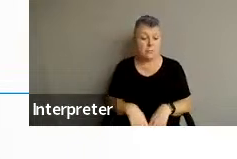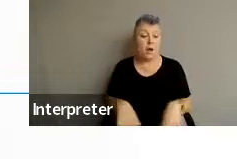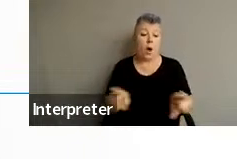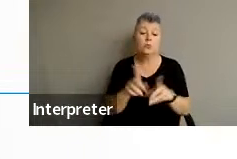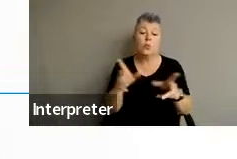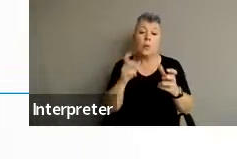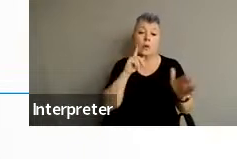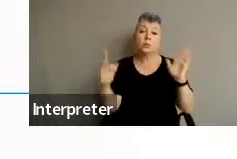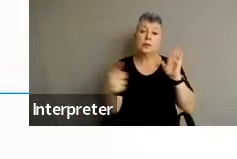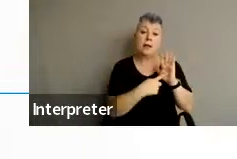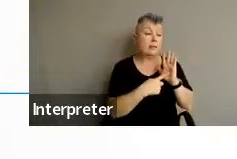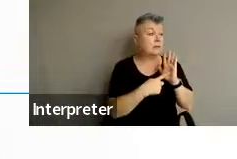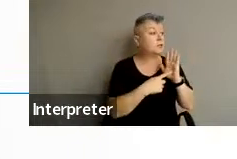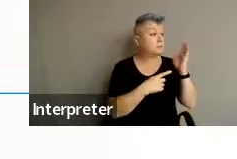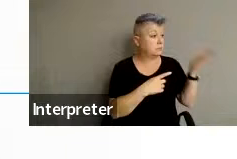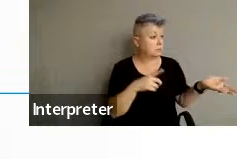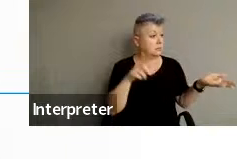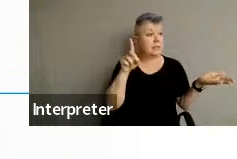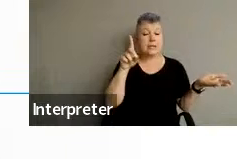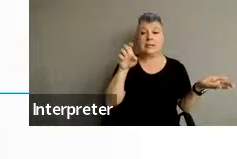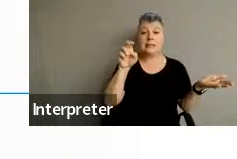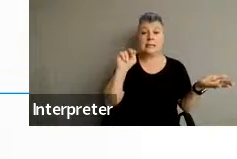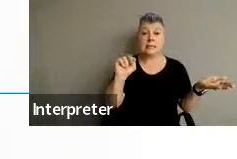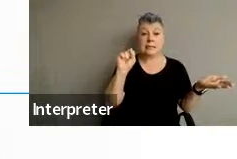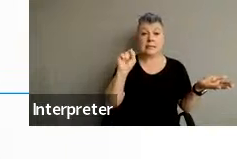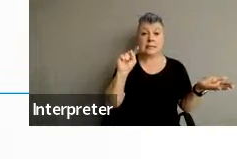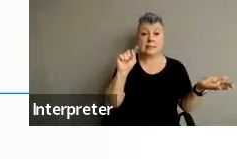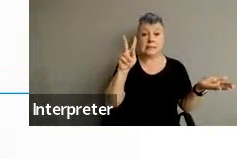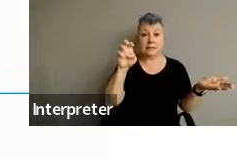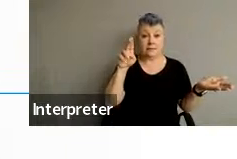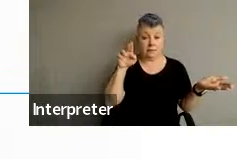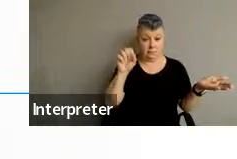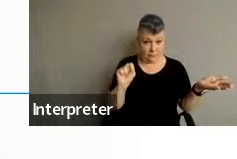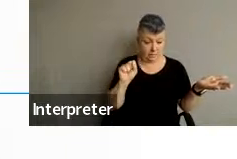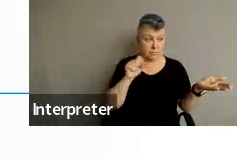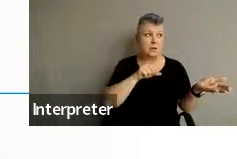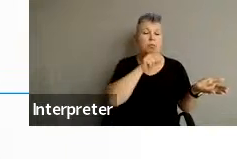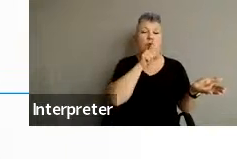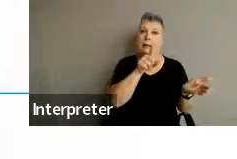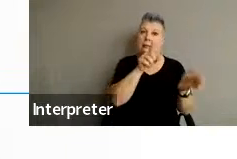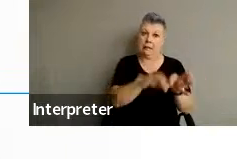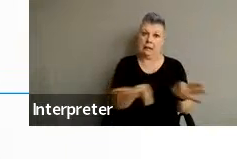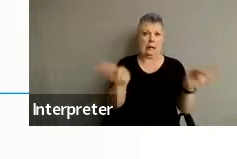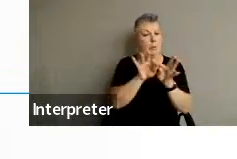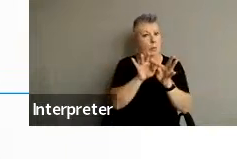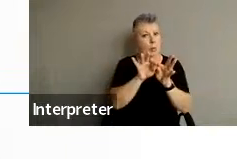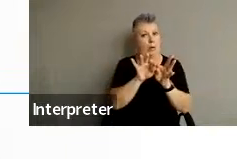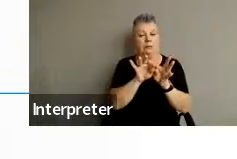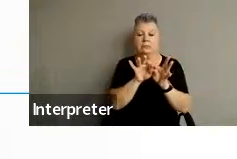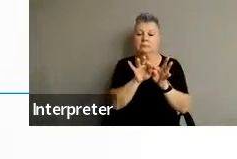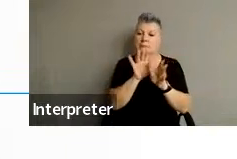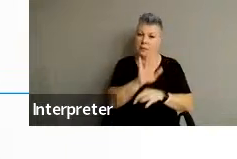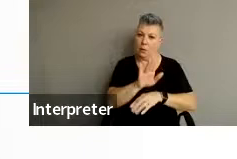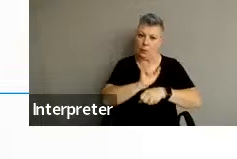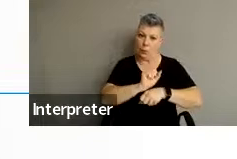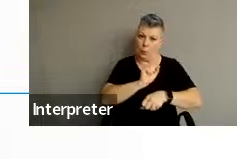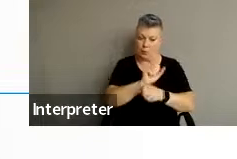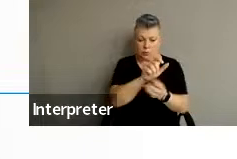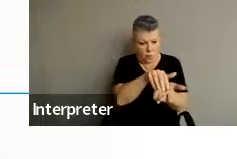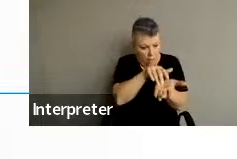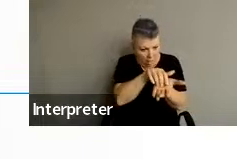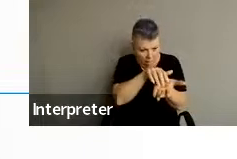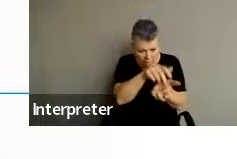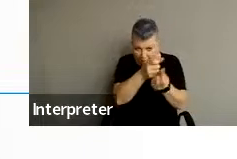Steve Stevens, who is in my department, who's very instrumental in these calculations, sending the information to the state auditor's office